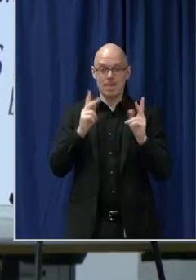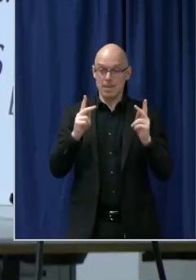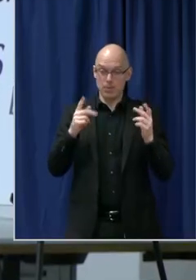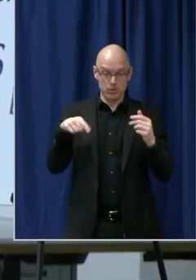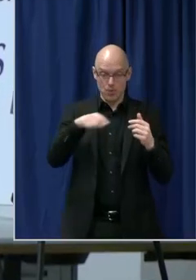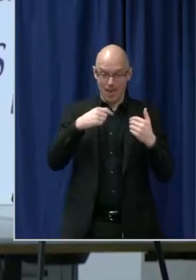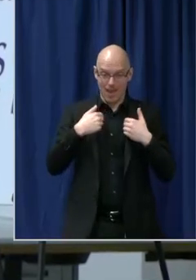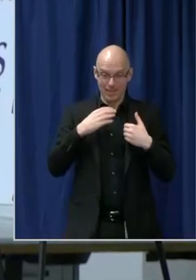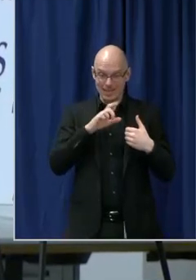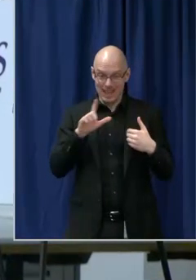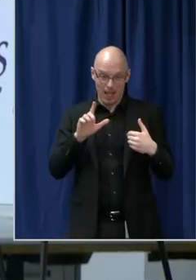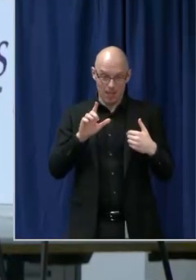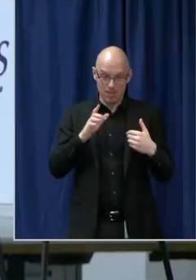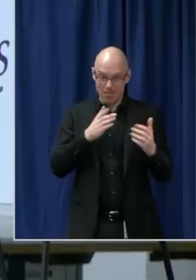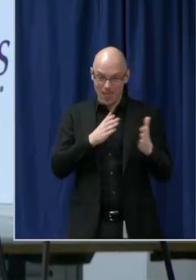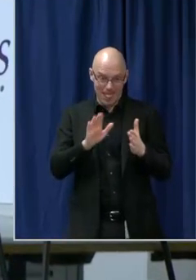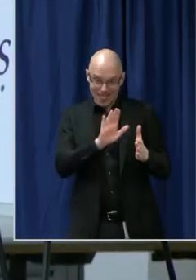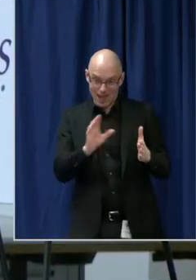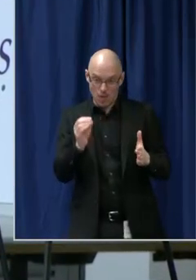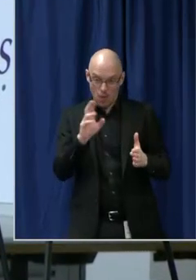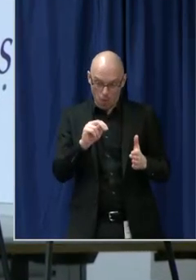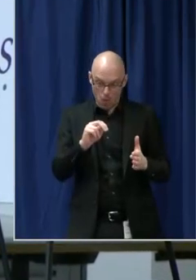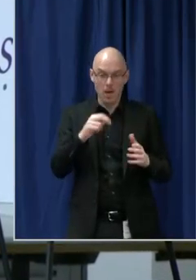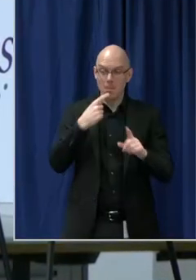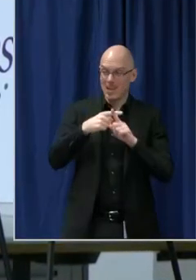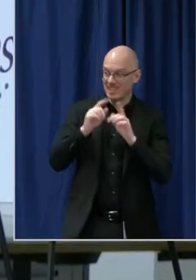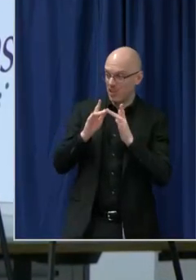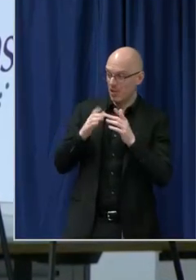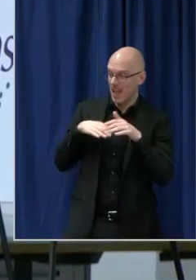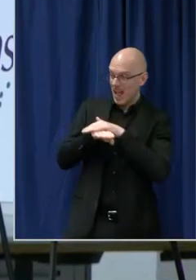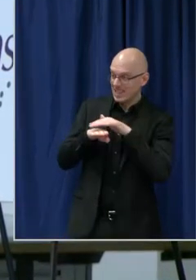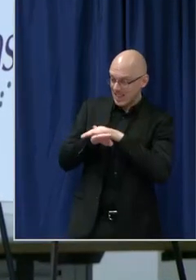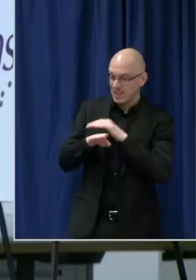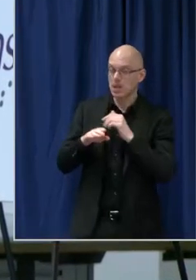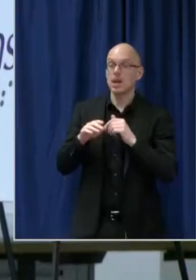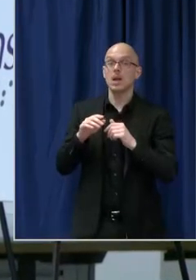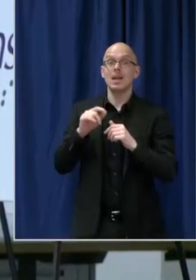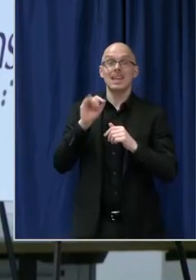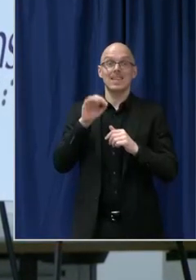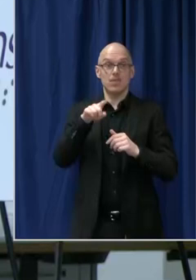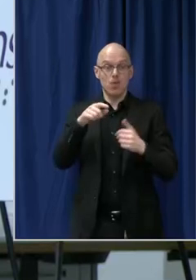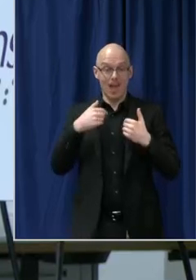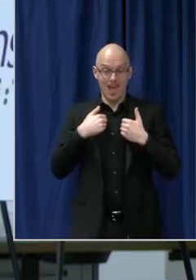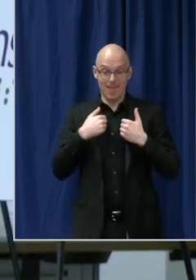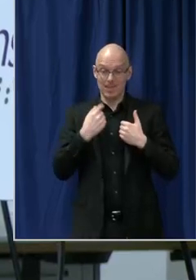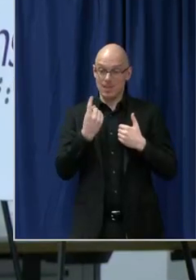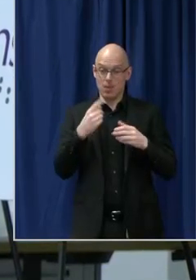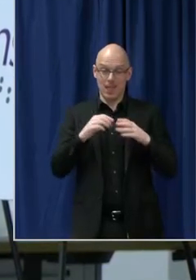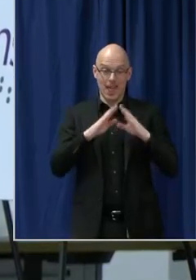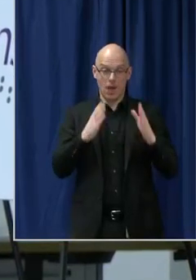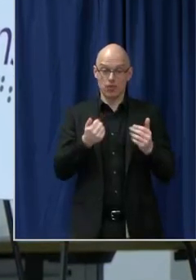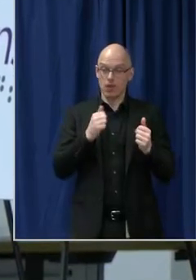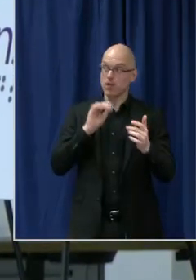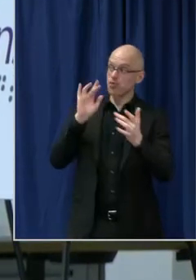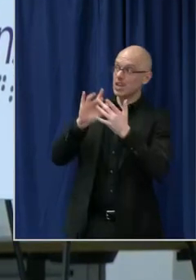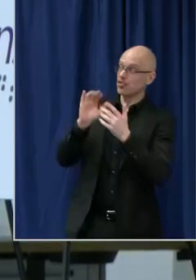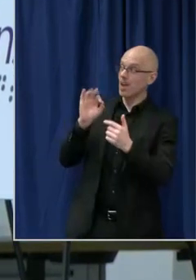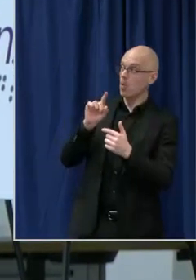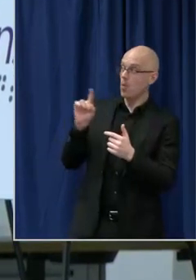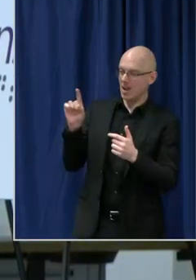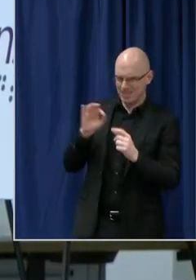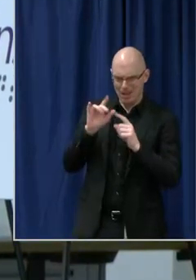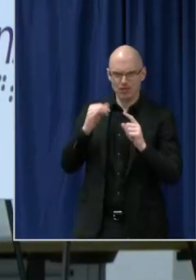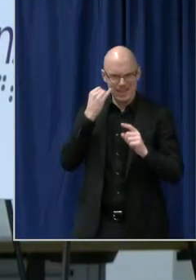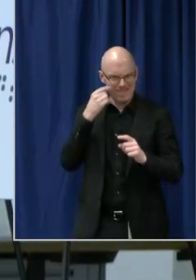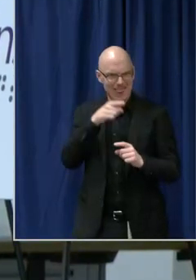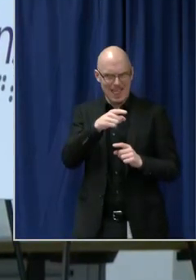access, if you have those two means and the person is just trying to reach 911 from that home, especially if they are a person with a disability that's